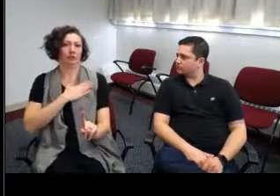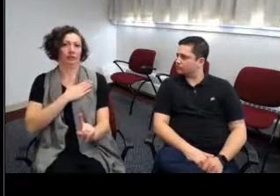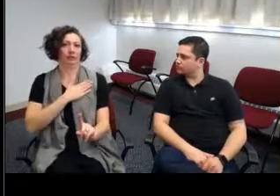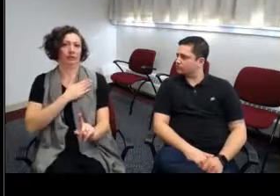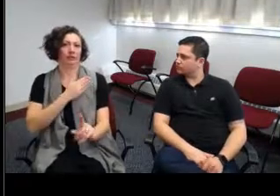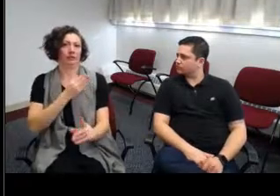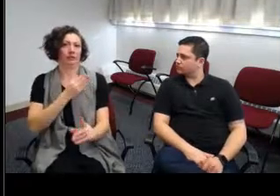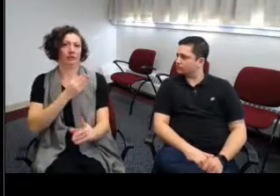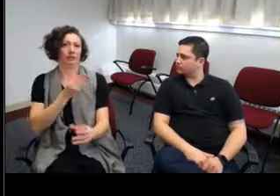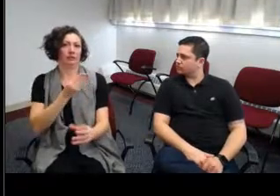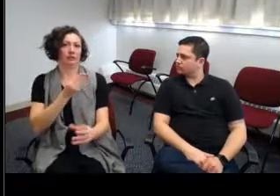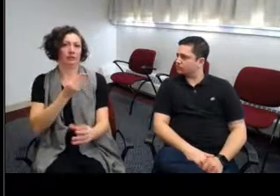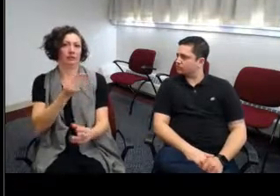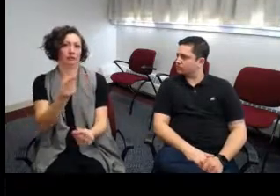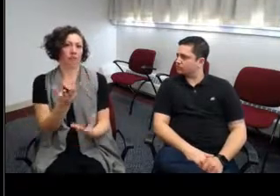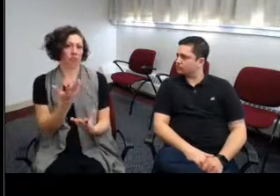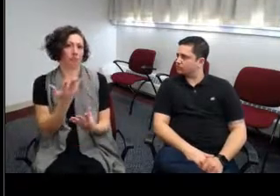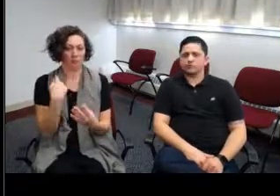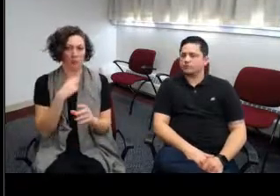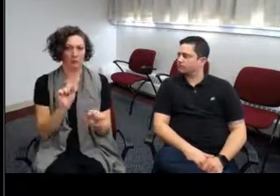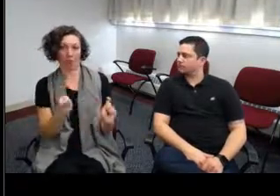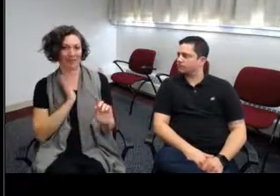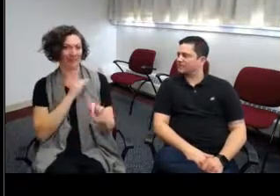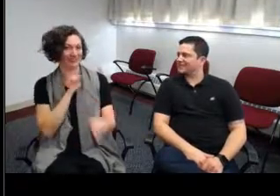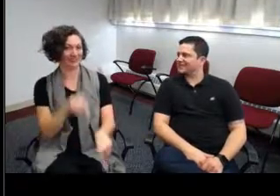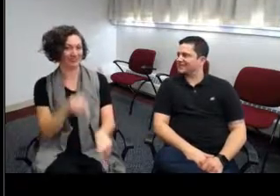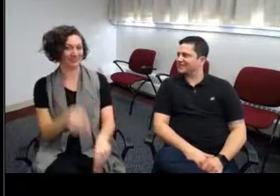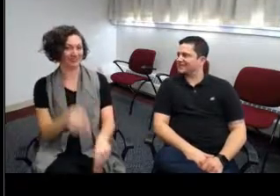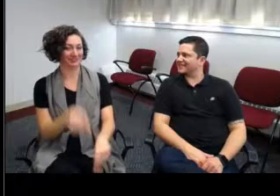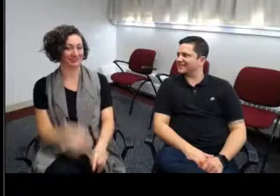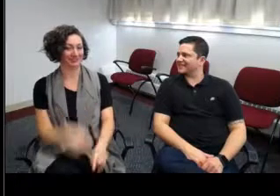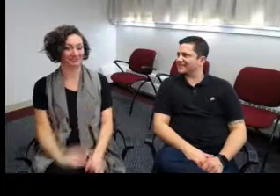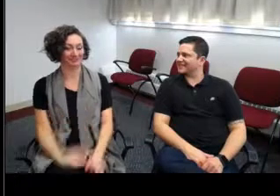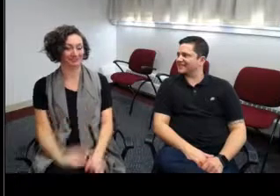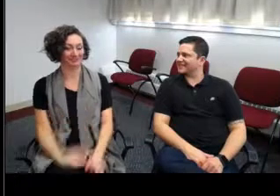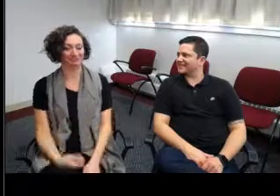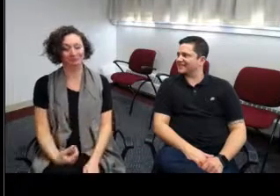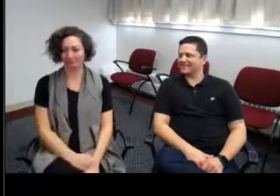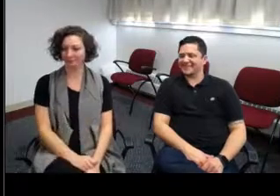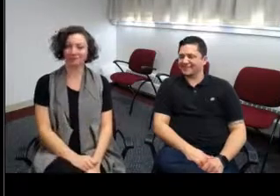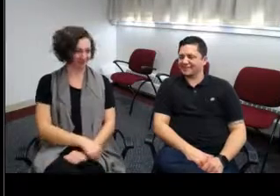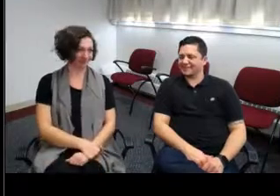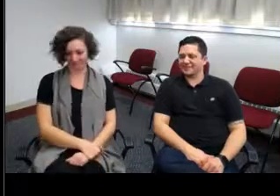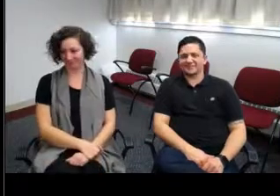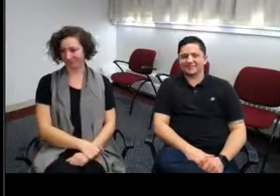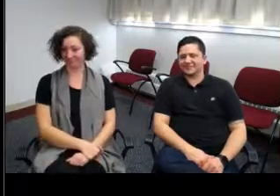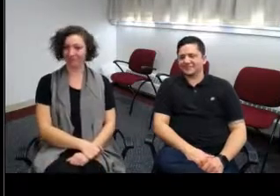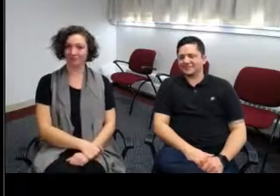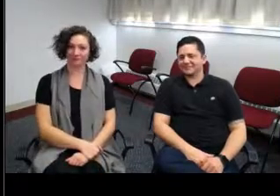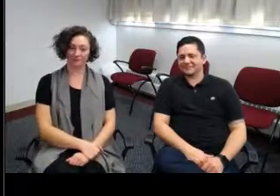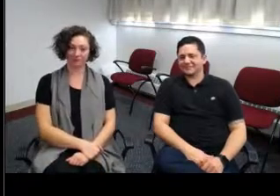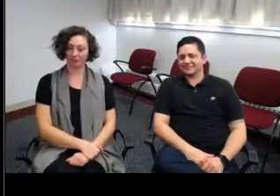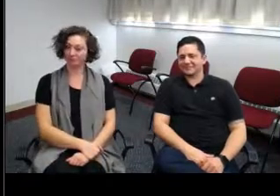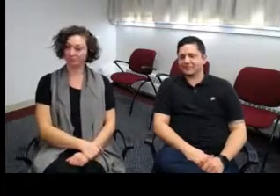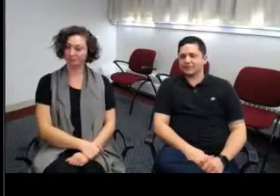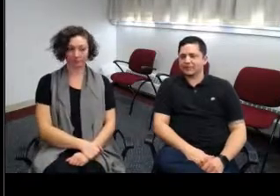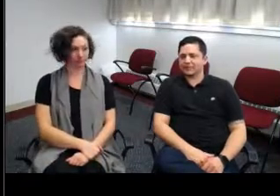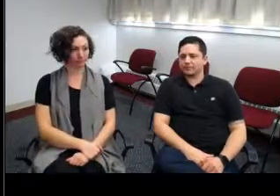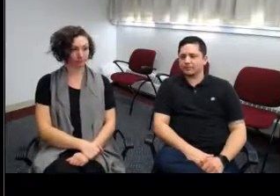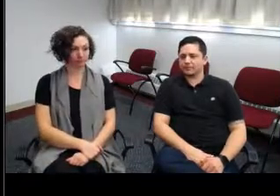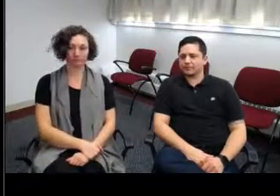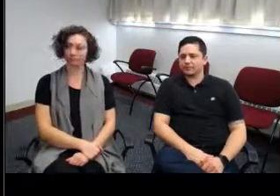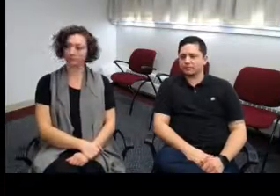And if that didn't answer your question specifically, please restate it and send another question back in, and we'll try to answer that.